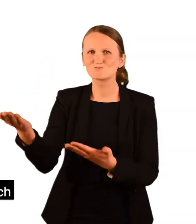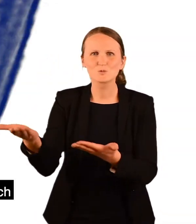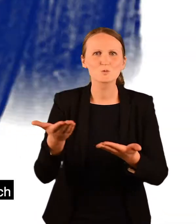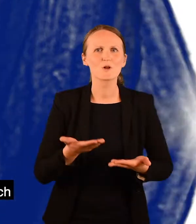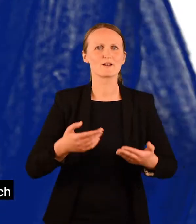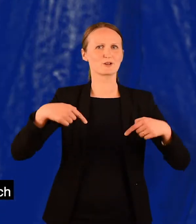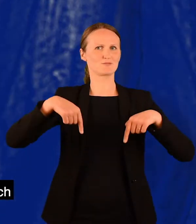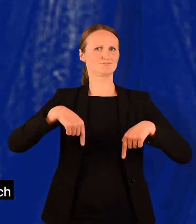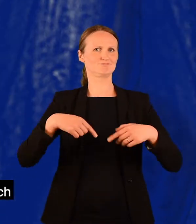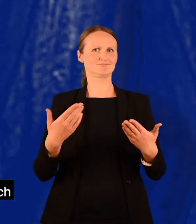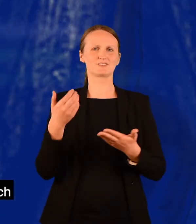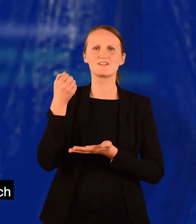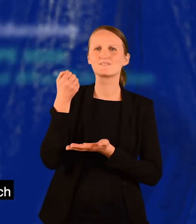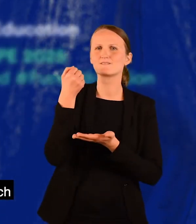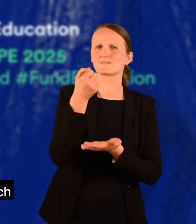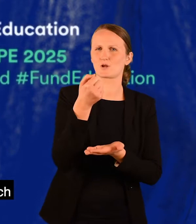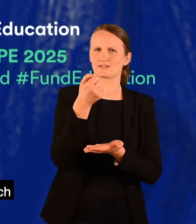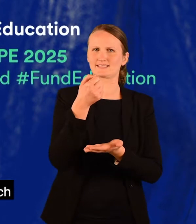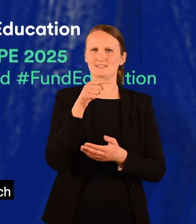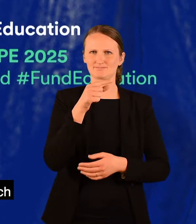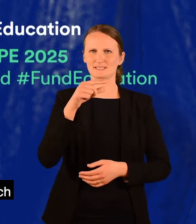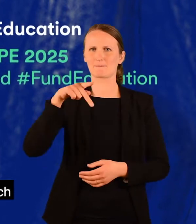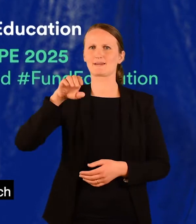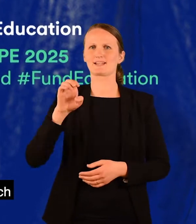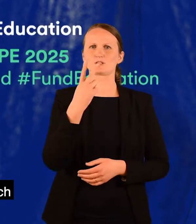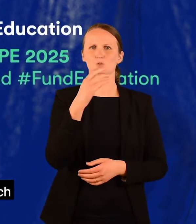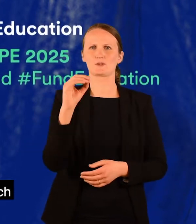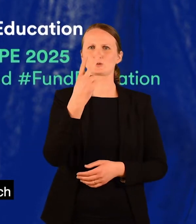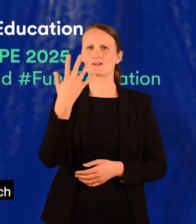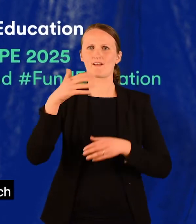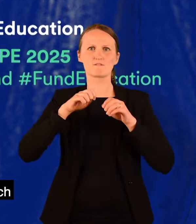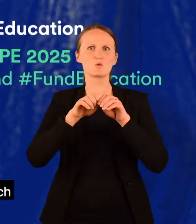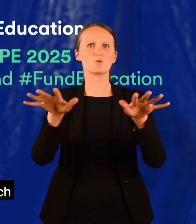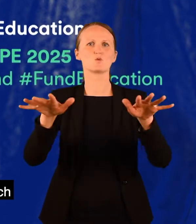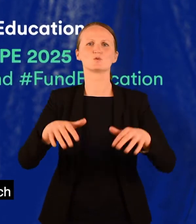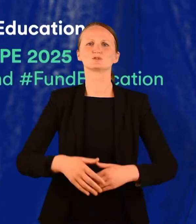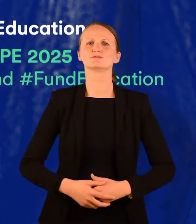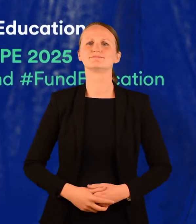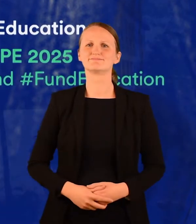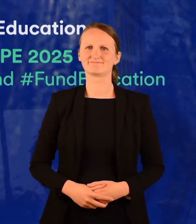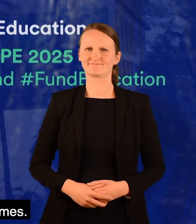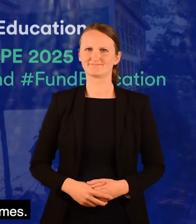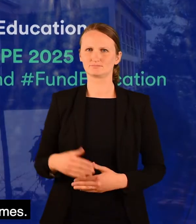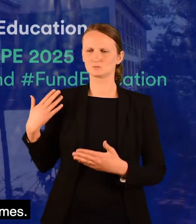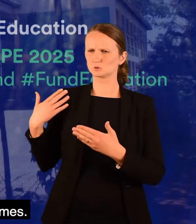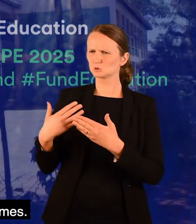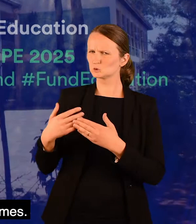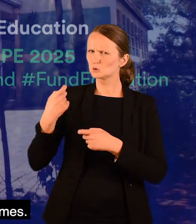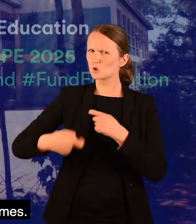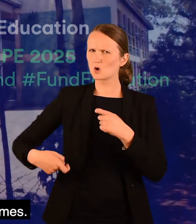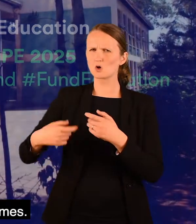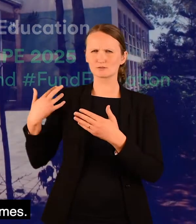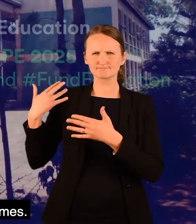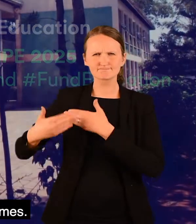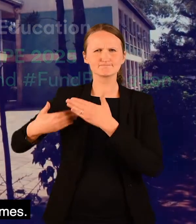Hello, and welcome to the launch of Financing GPE 2025. We've been living